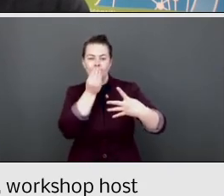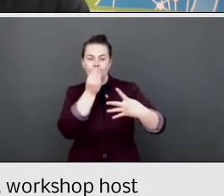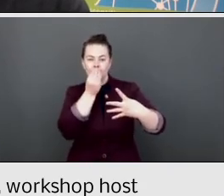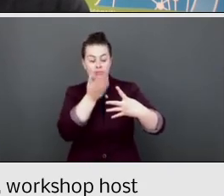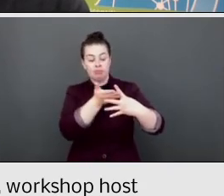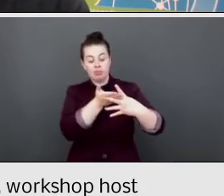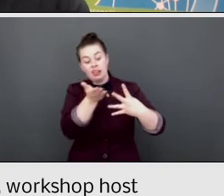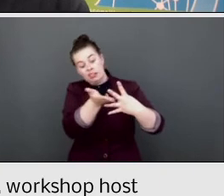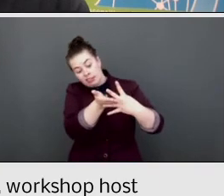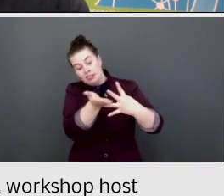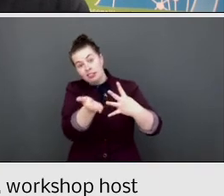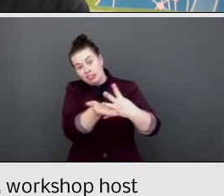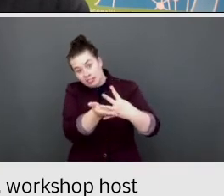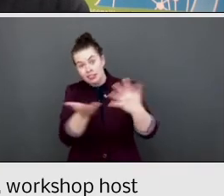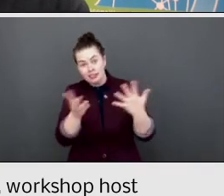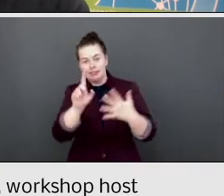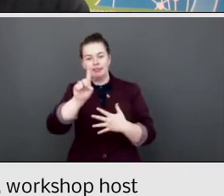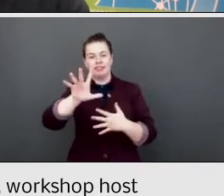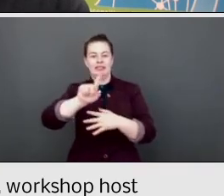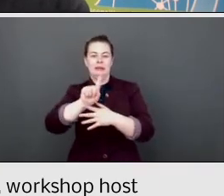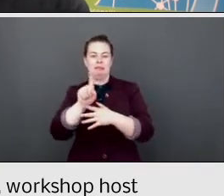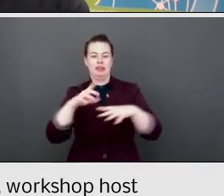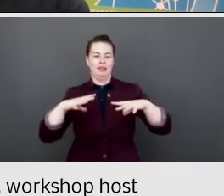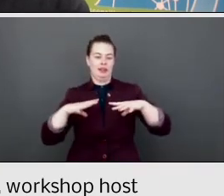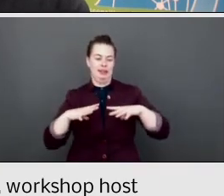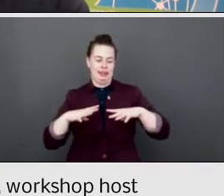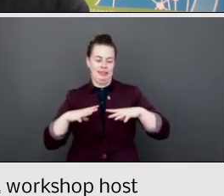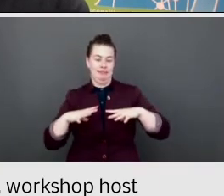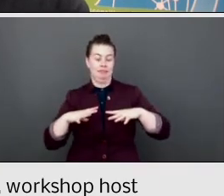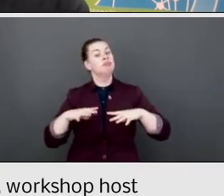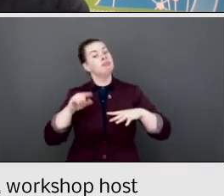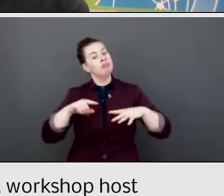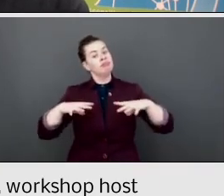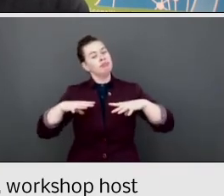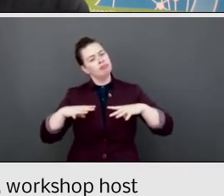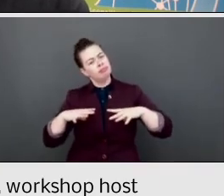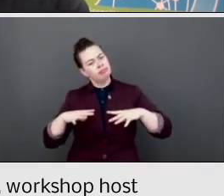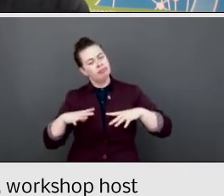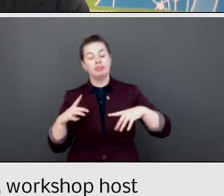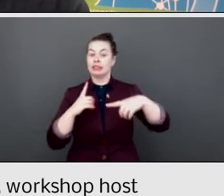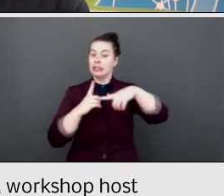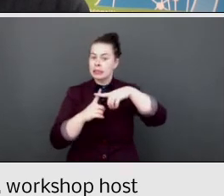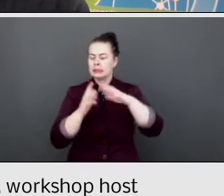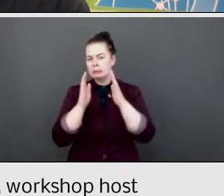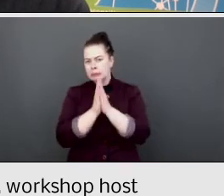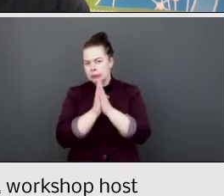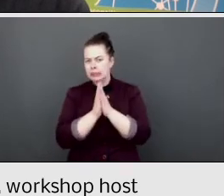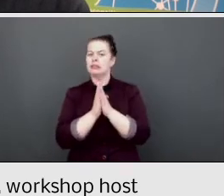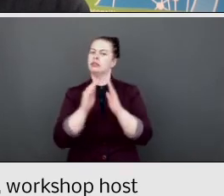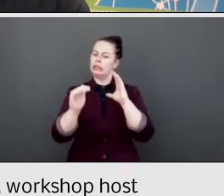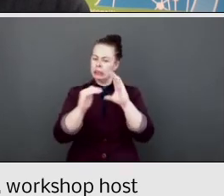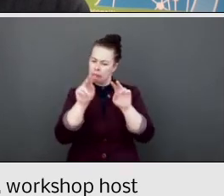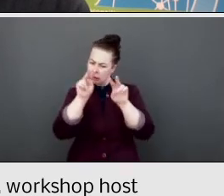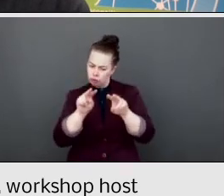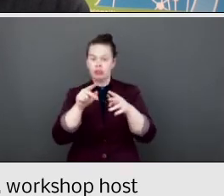other workshops, the breaks will be 15 minutes long. Please use those breaks to have some rest, as well as to find the